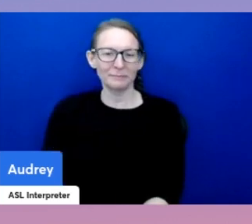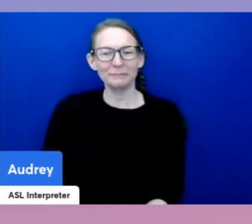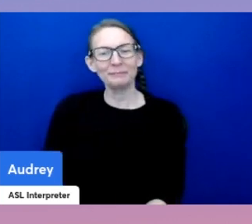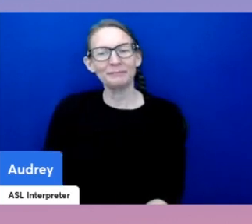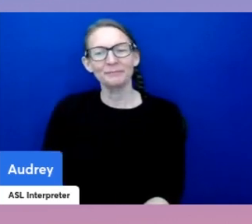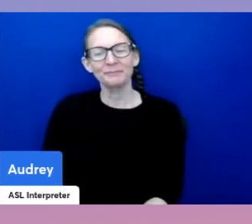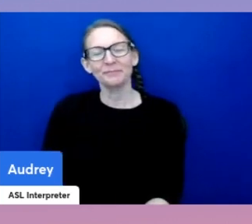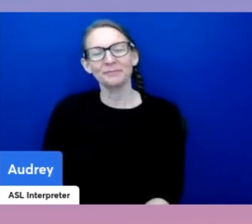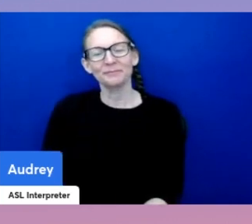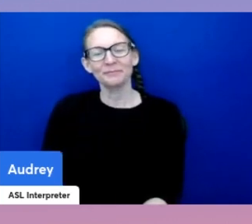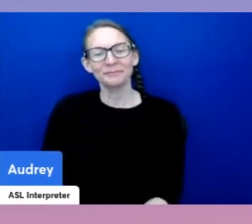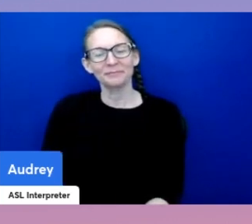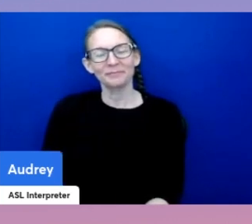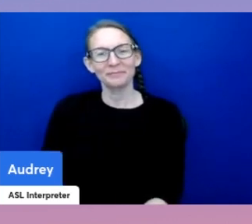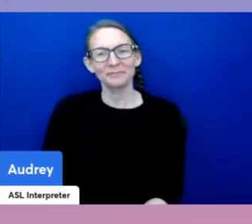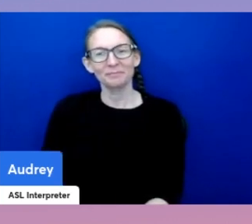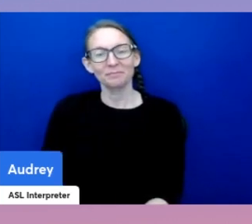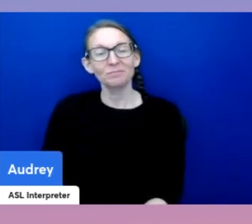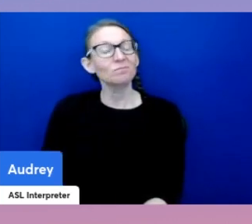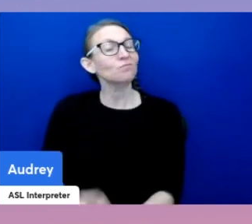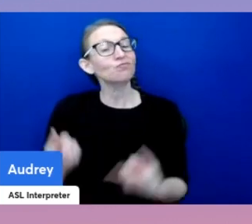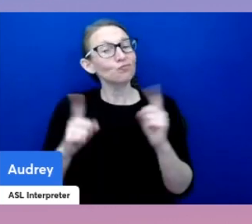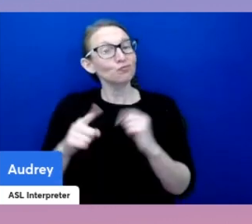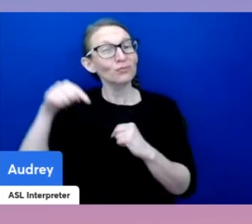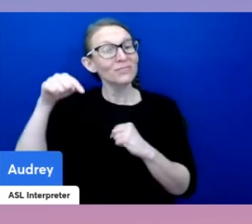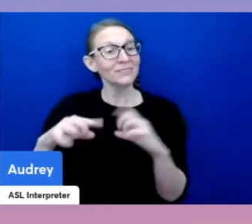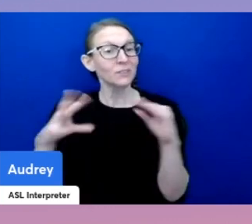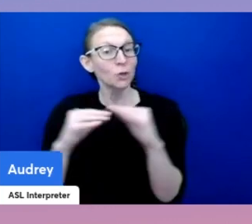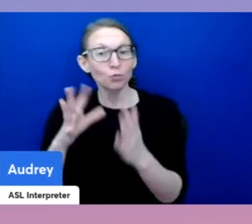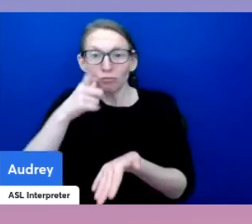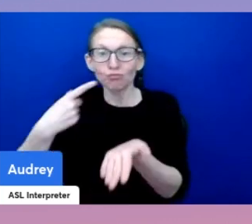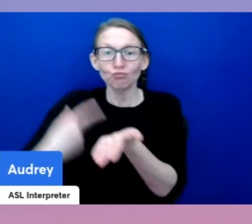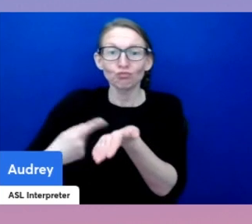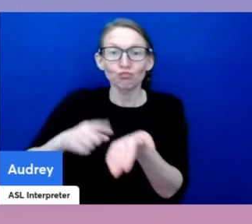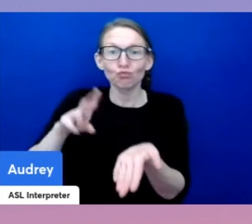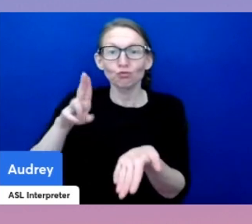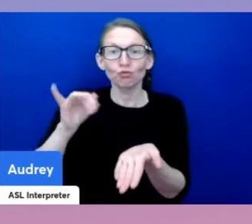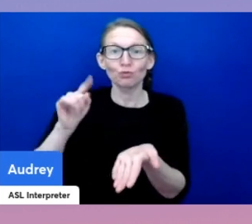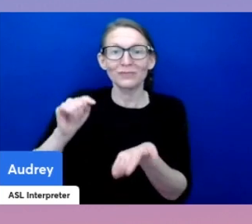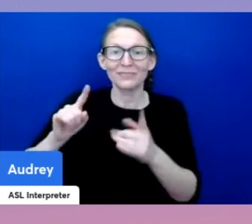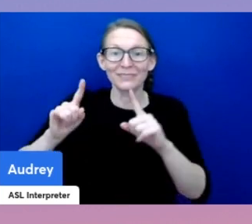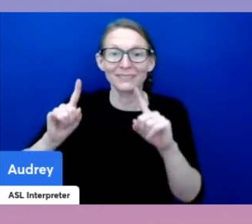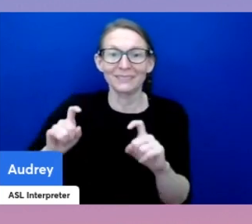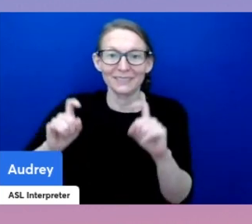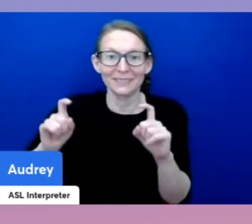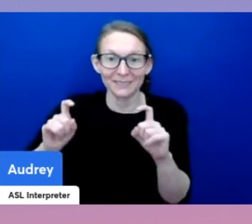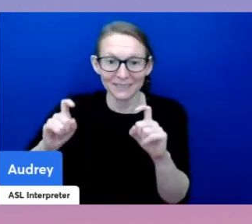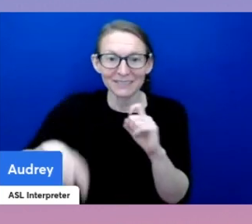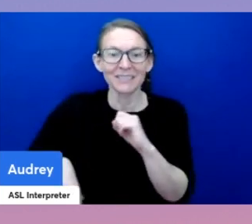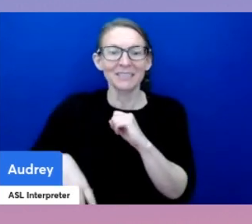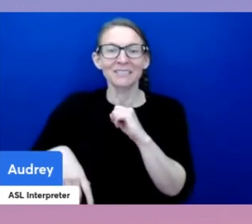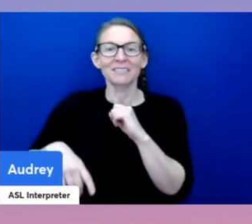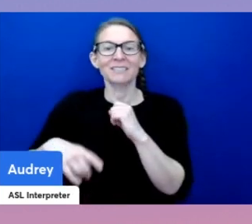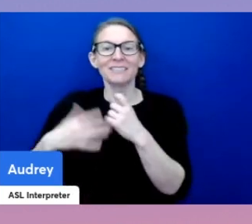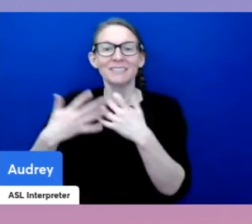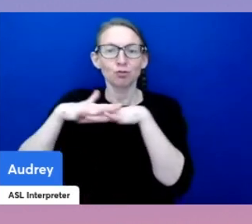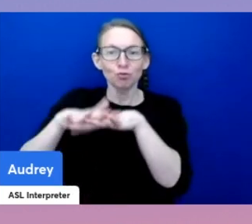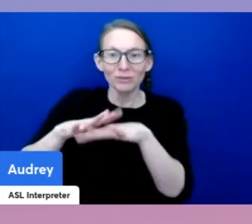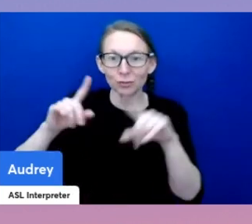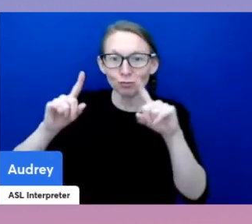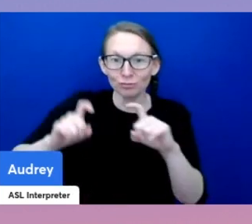In this session, we will talk about unit tests and also integration tests, especially when you use the Terraform Test